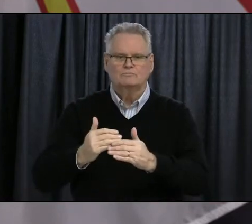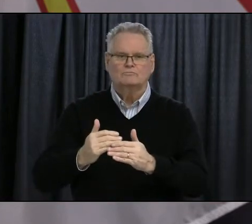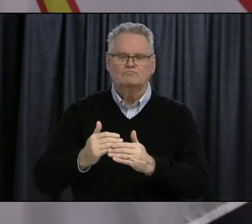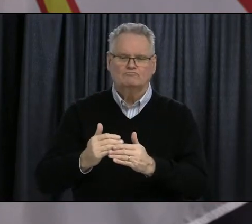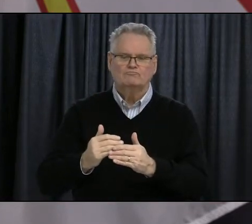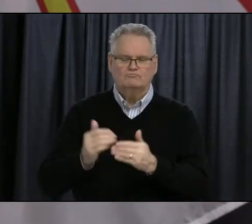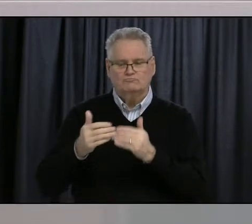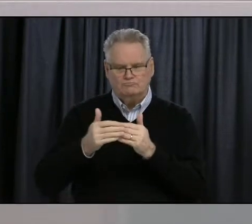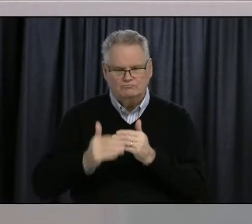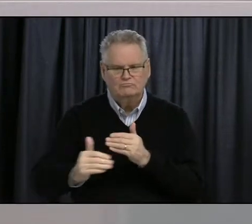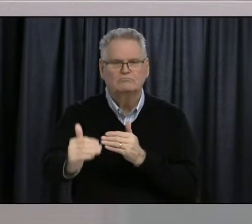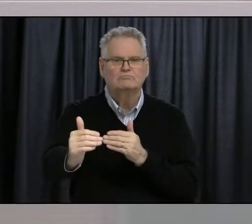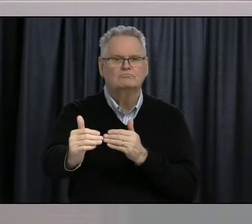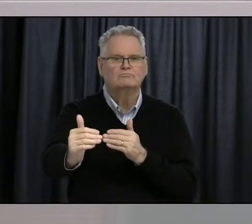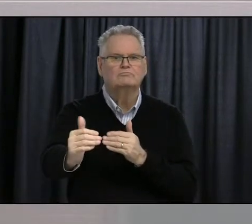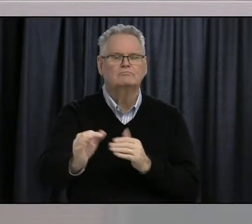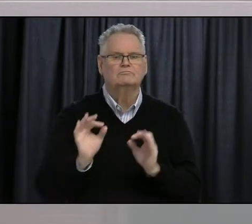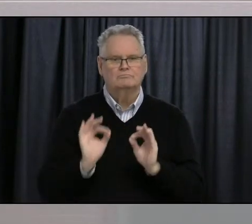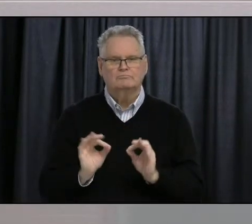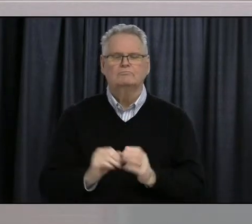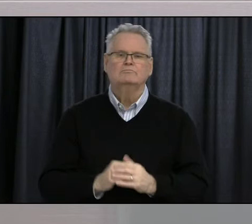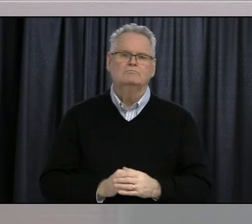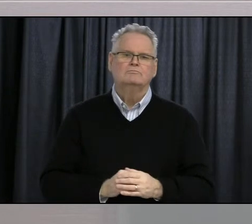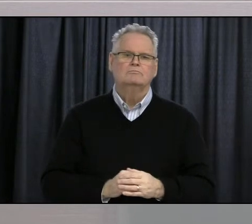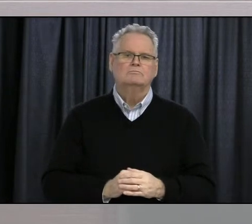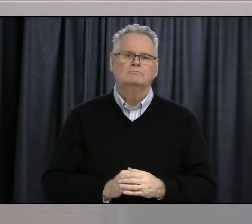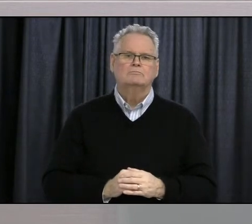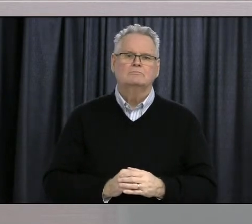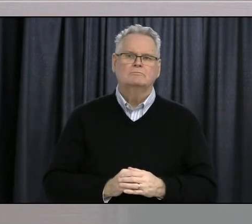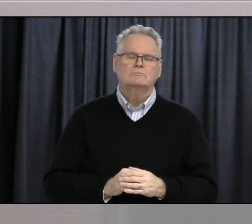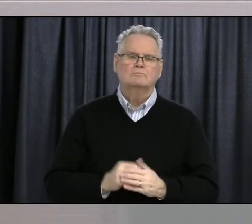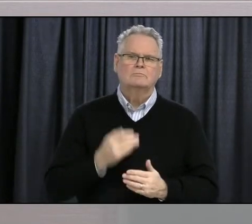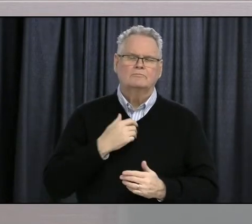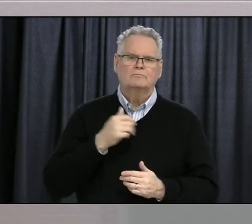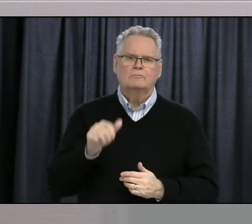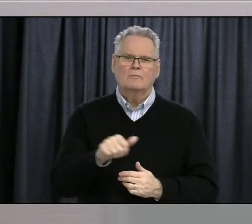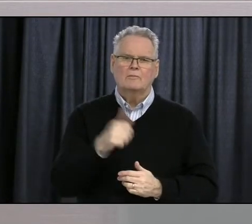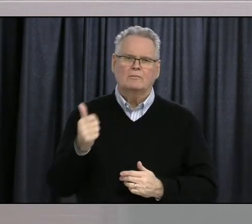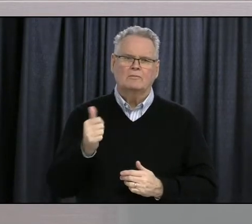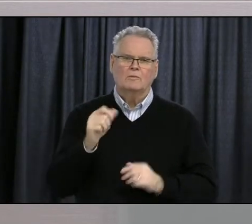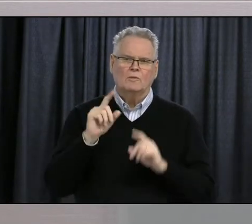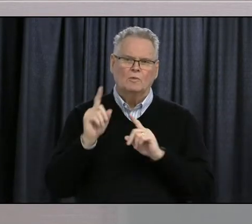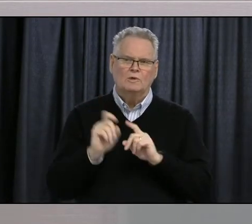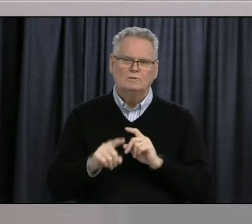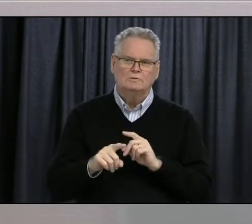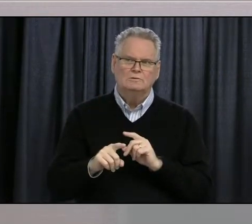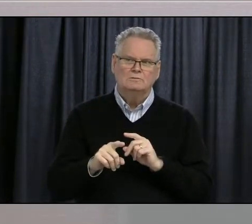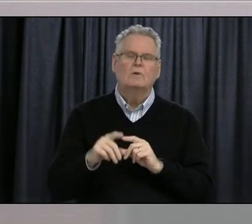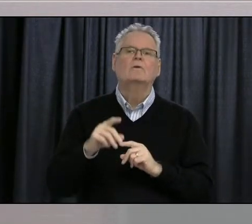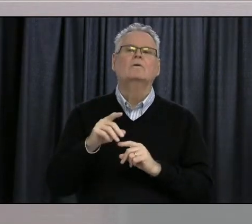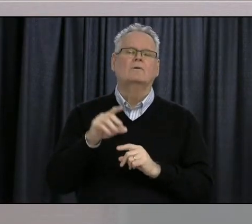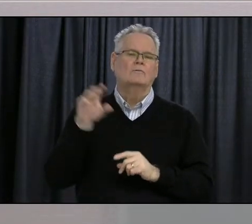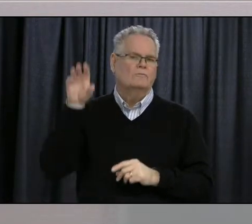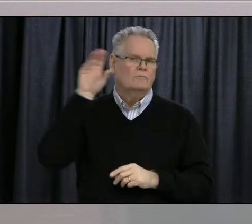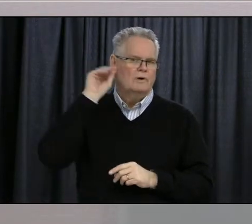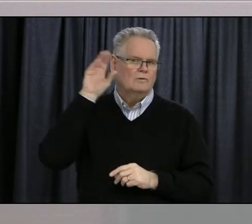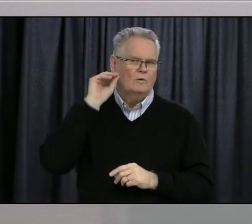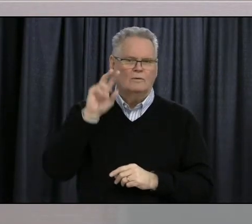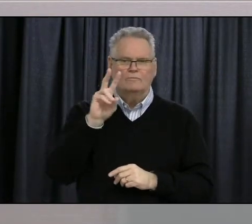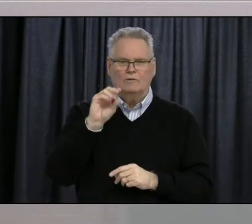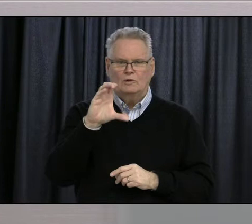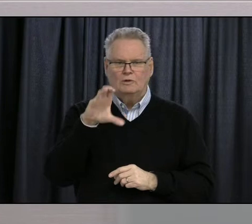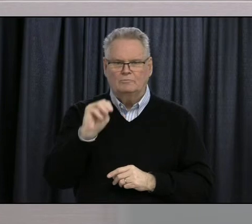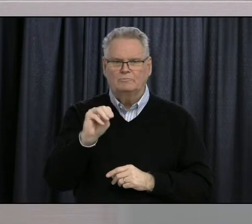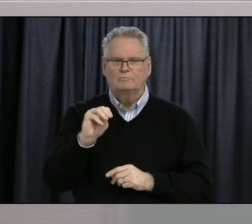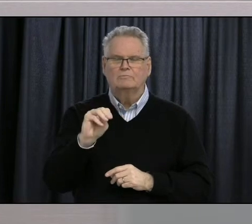Okay, thank you. Our next questions are for Linda Swain with VOCM. Please go ahead. Hi, good afternoon.